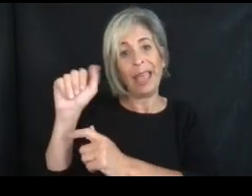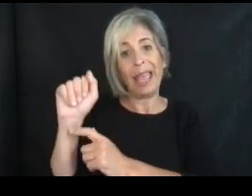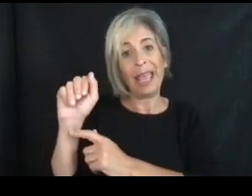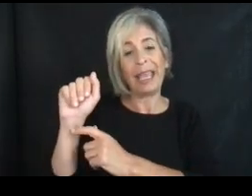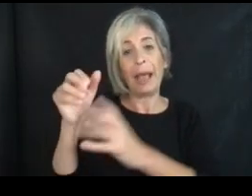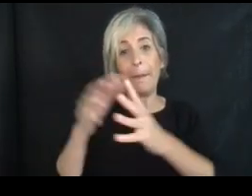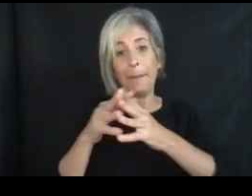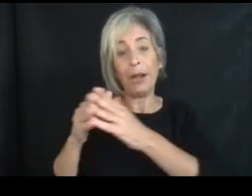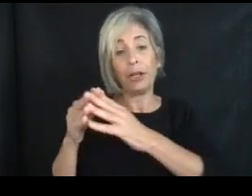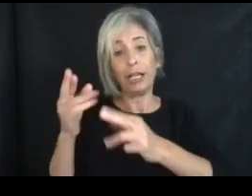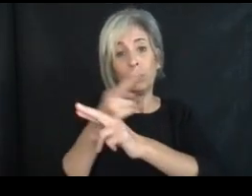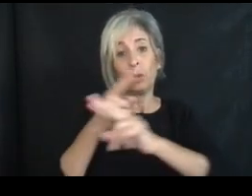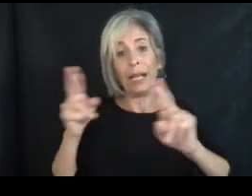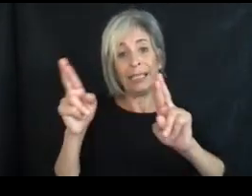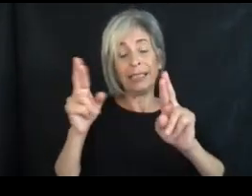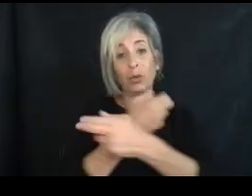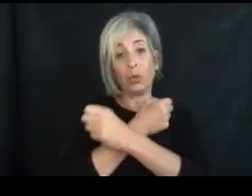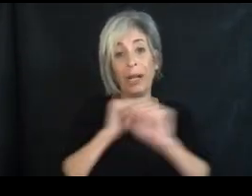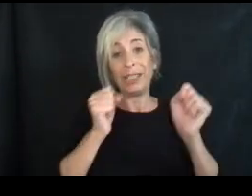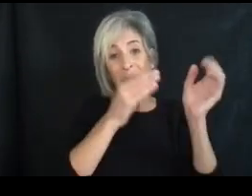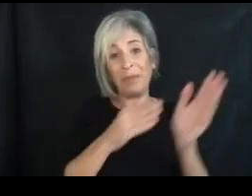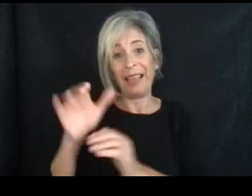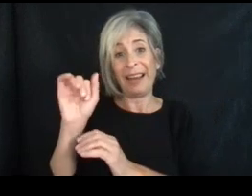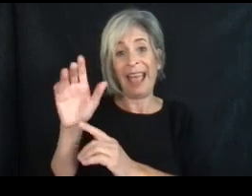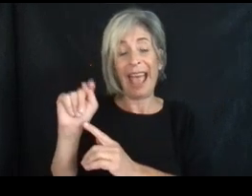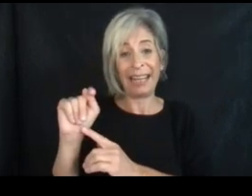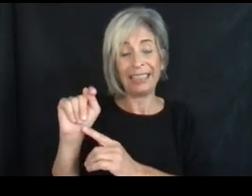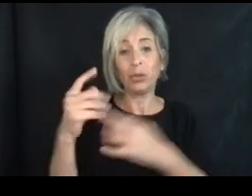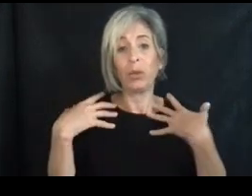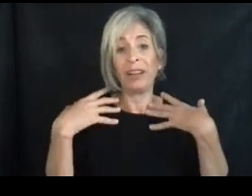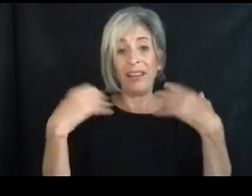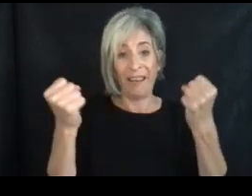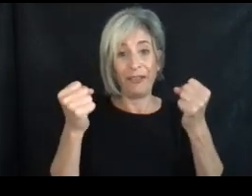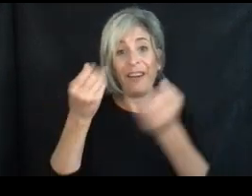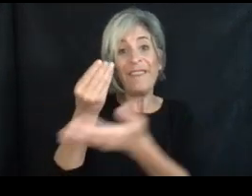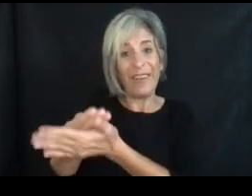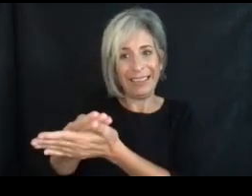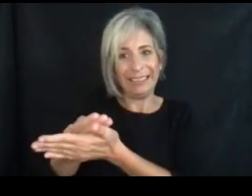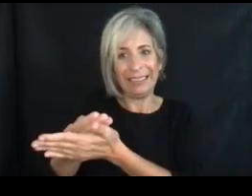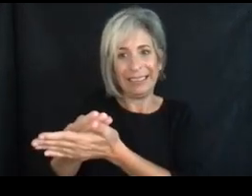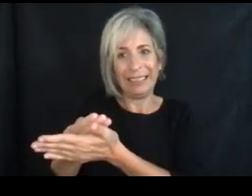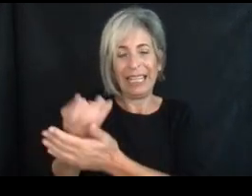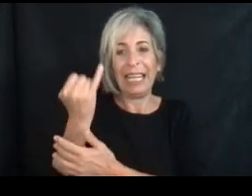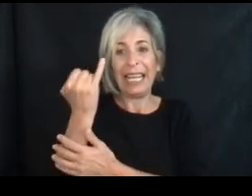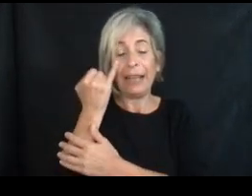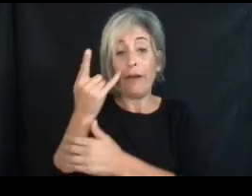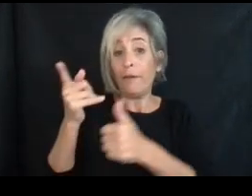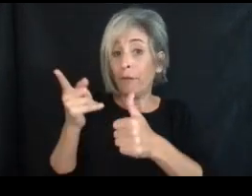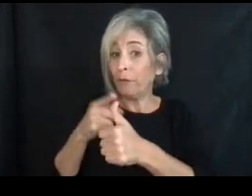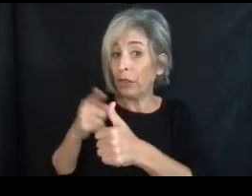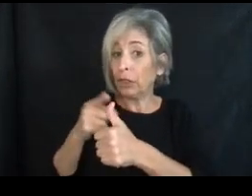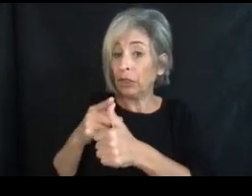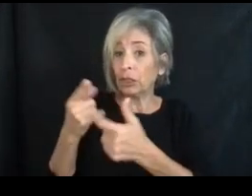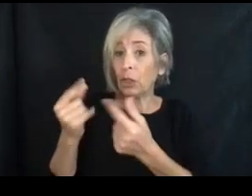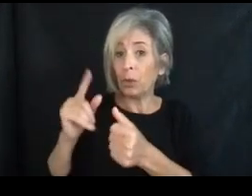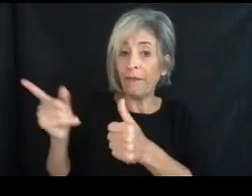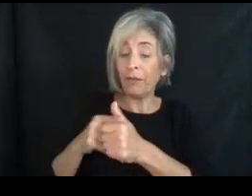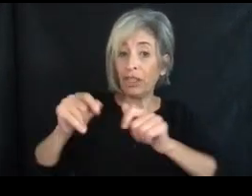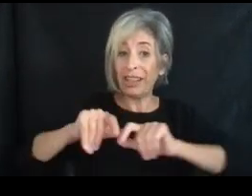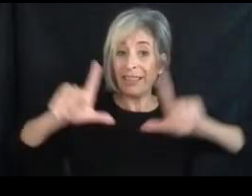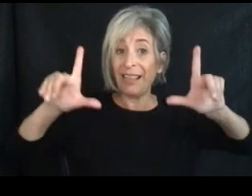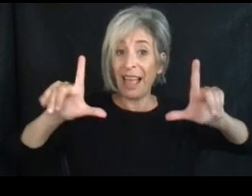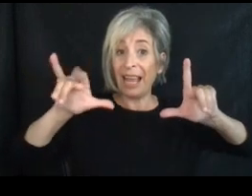Act, local and state recovery funds. So if we could first go to the first slide, please,